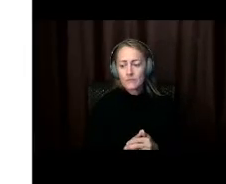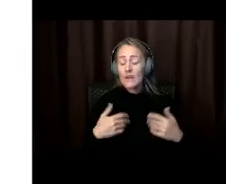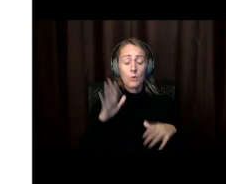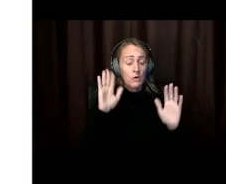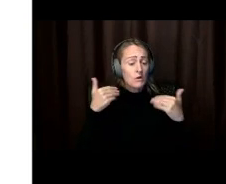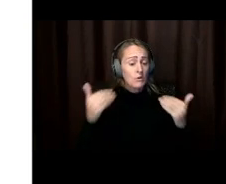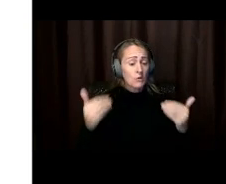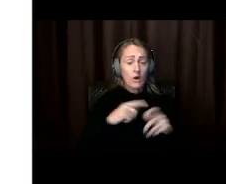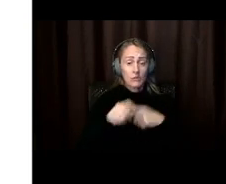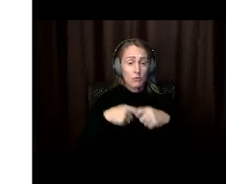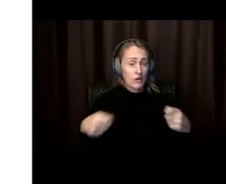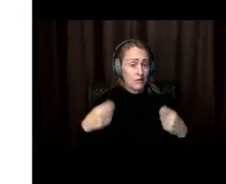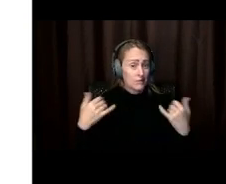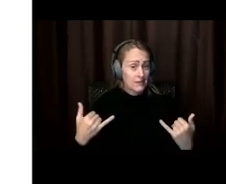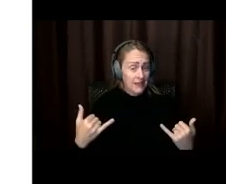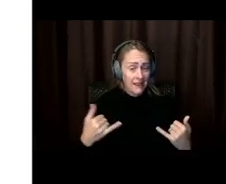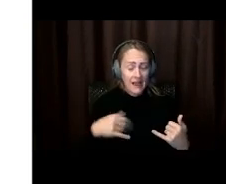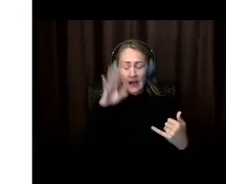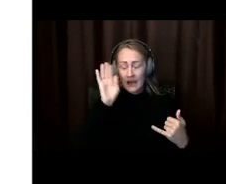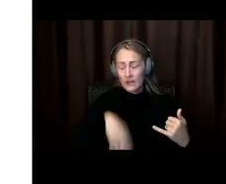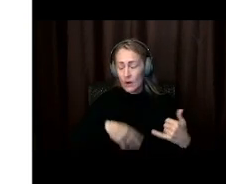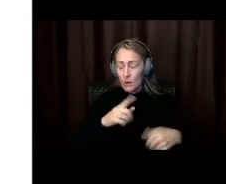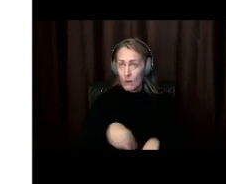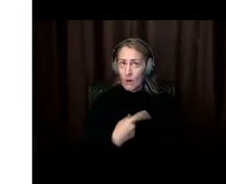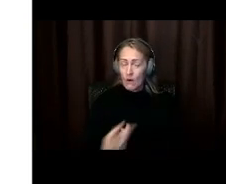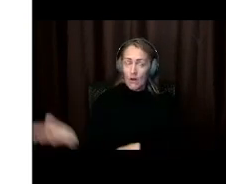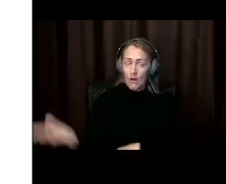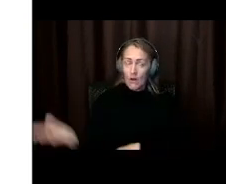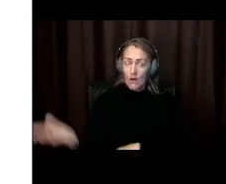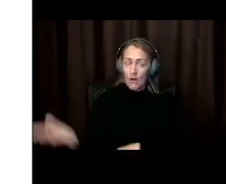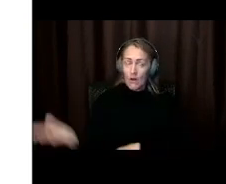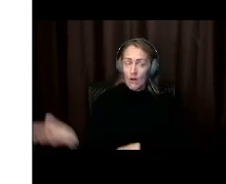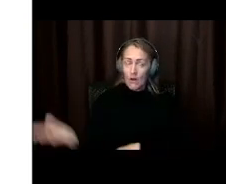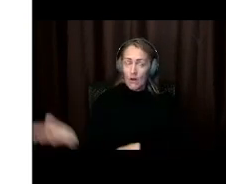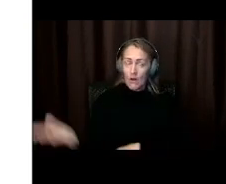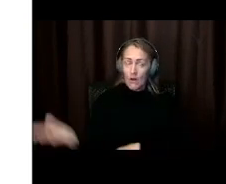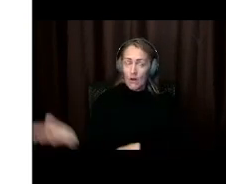sticking with us. I know this has been a long day, long time in front of the computer.